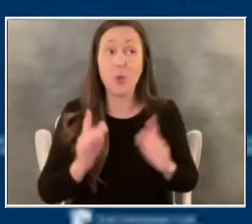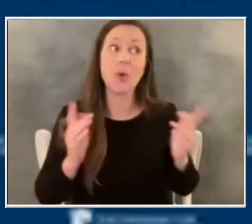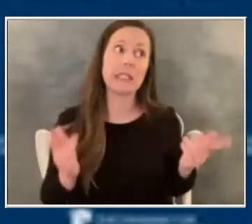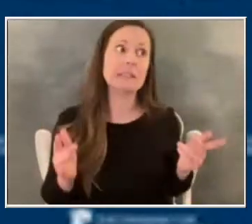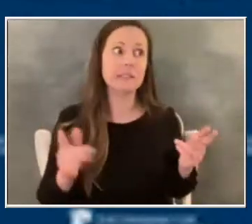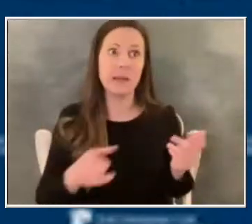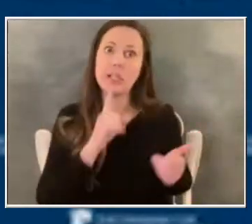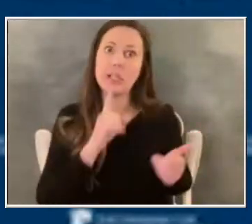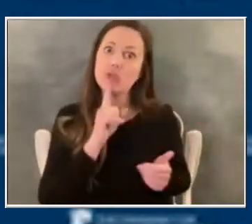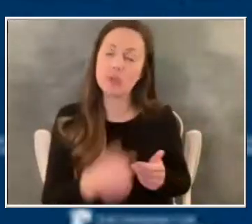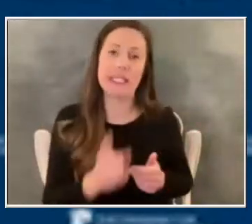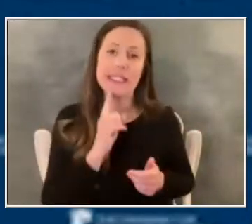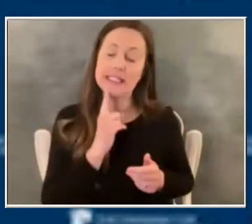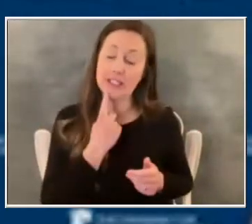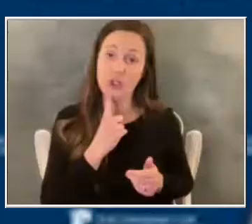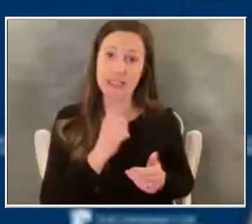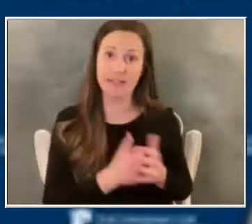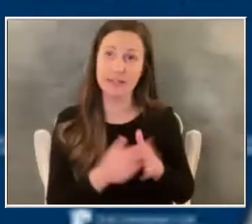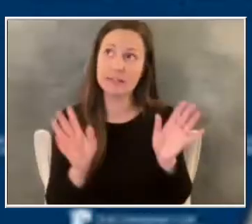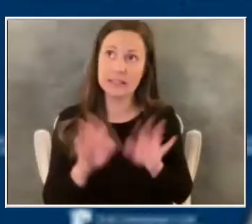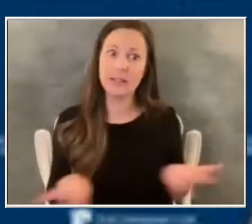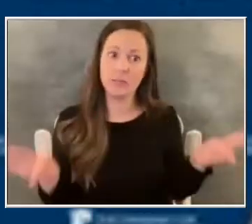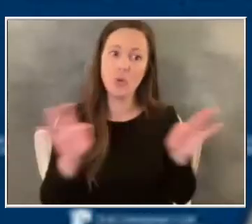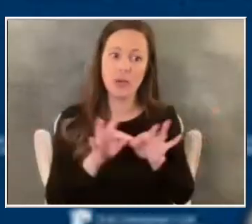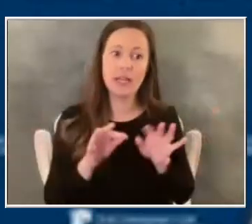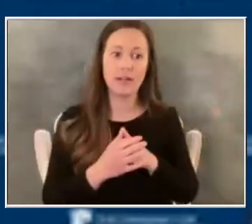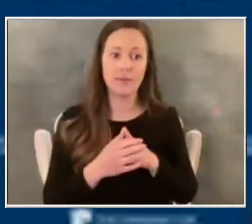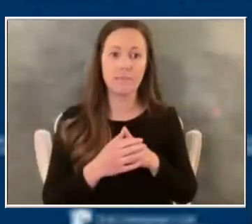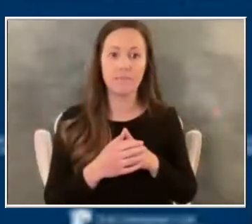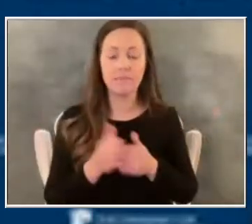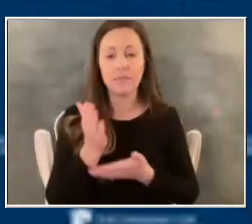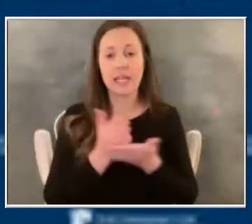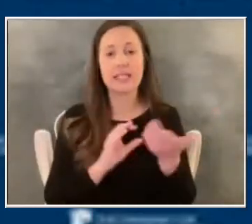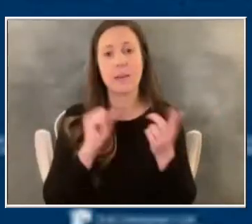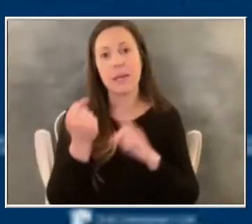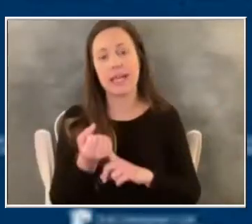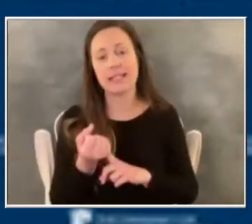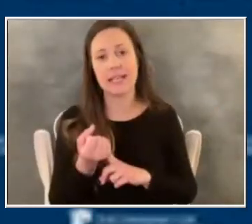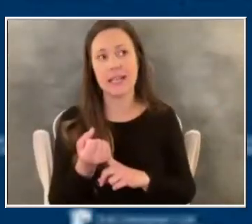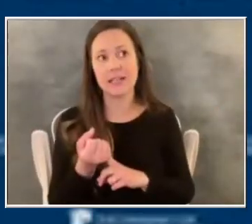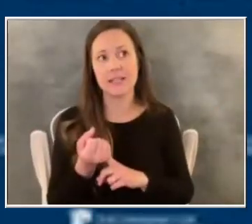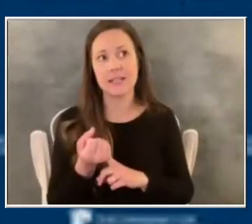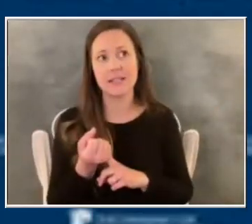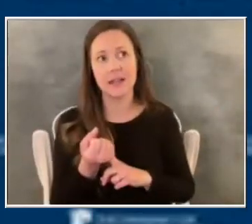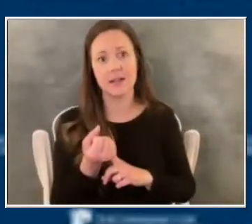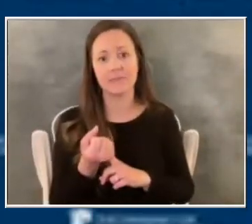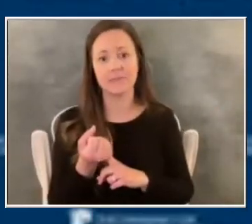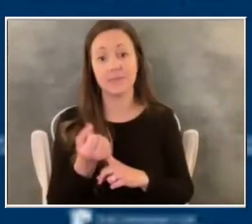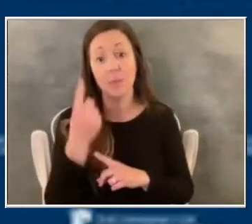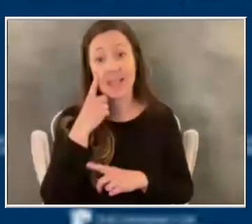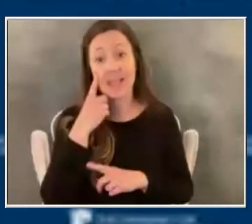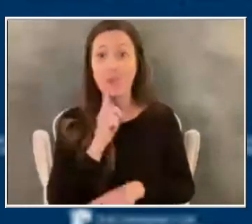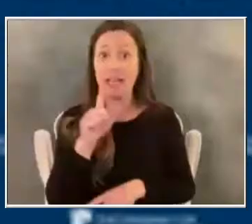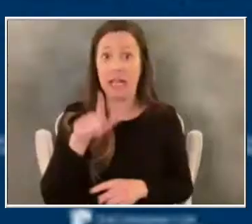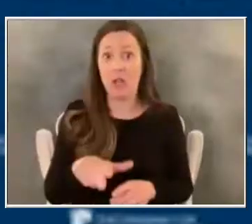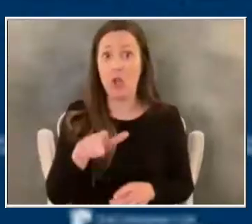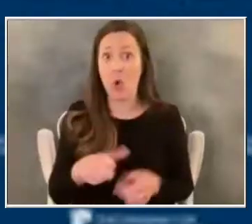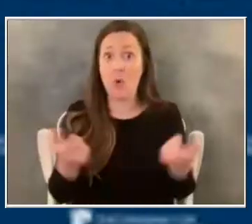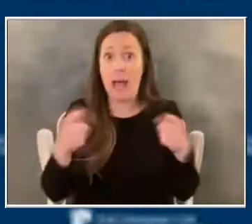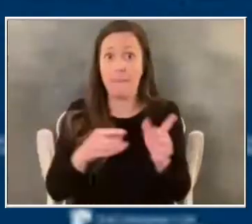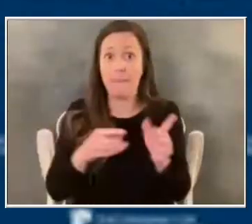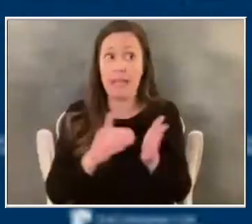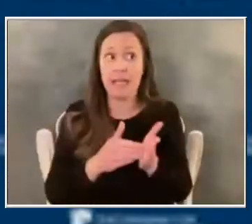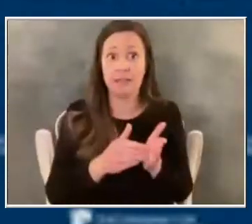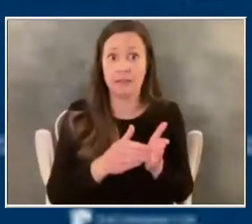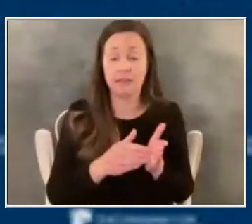critically important. And why we think, even though in some cases these are low frequency but high risk,